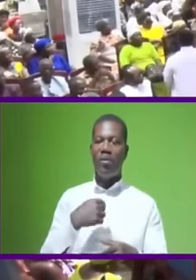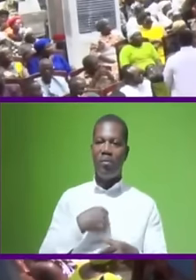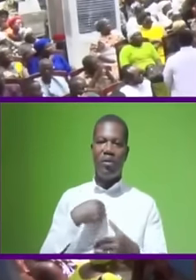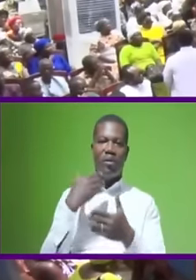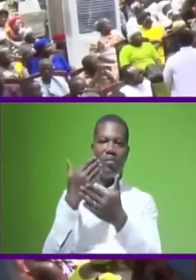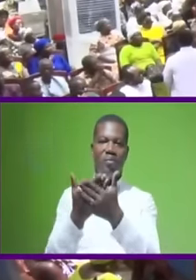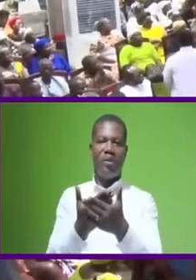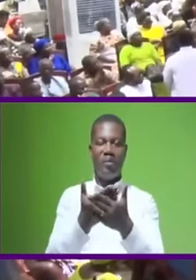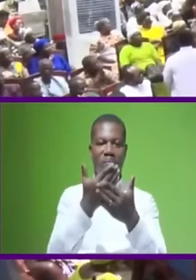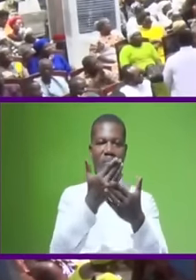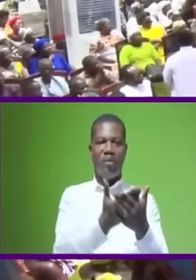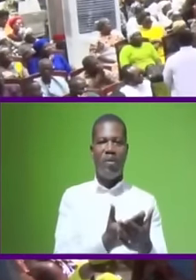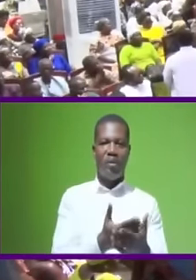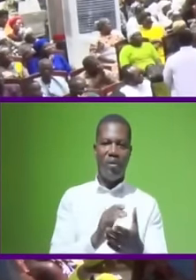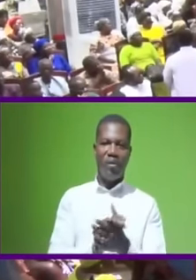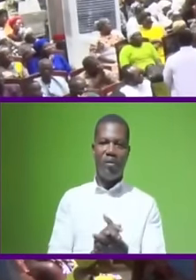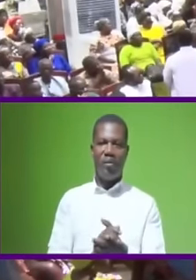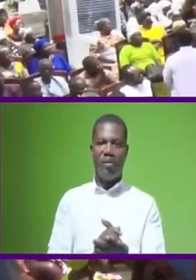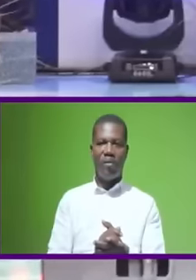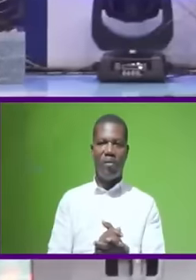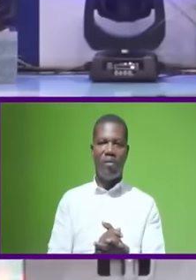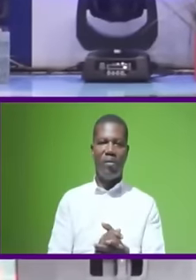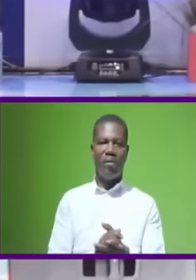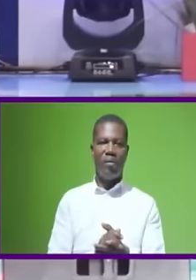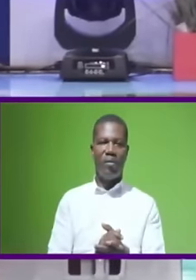Hallelujah. So please,